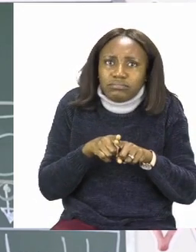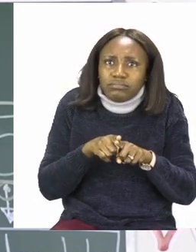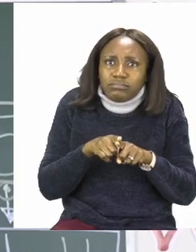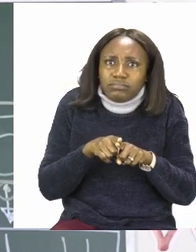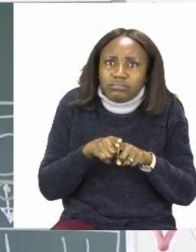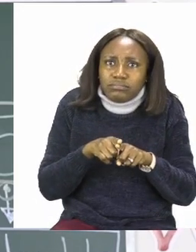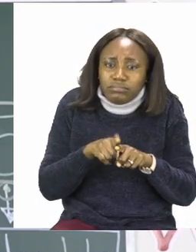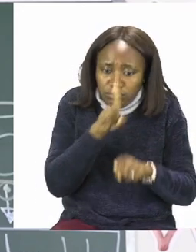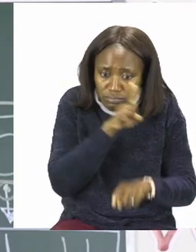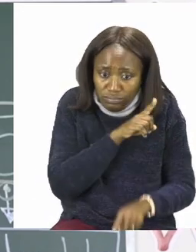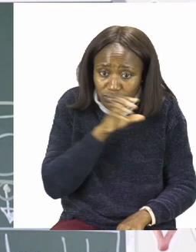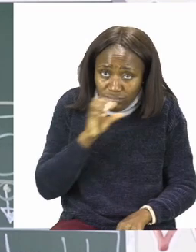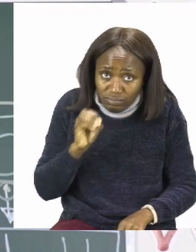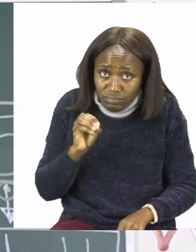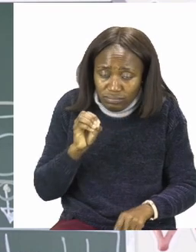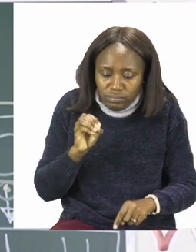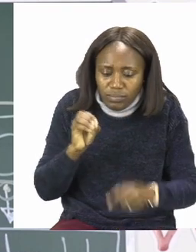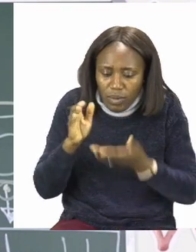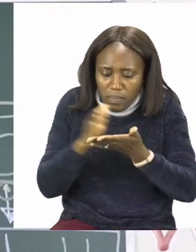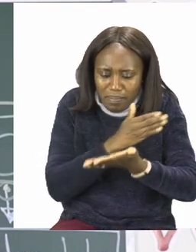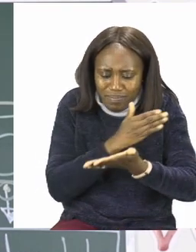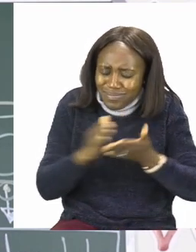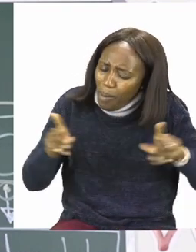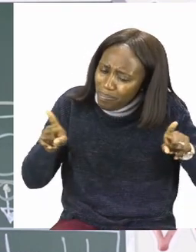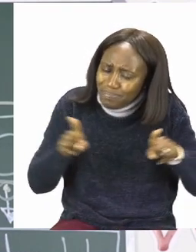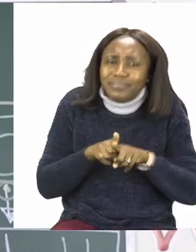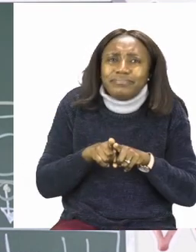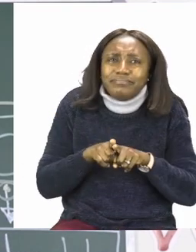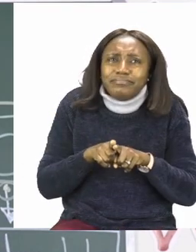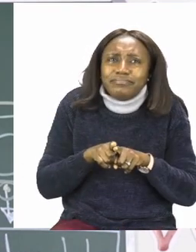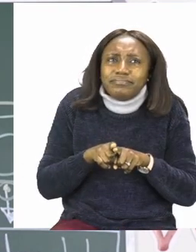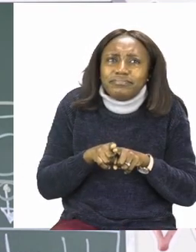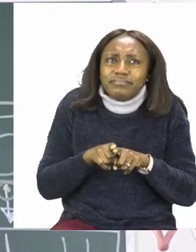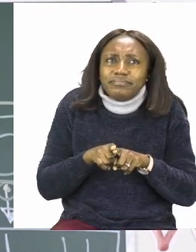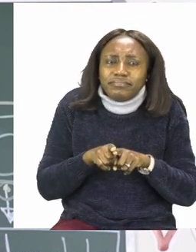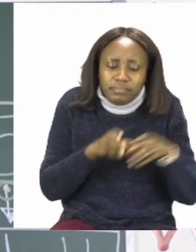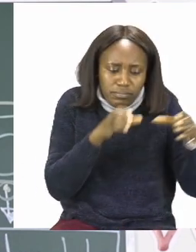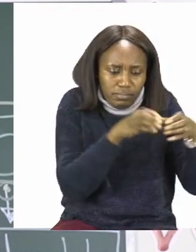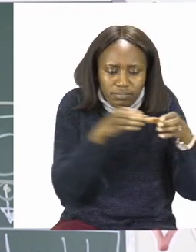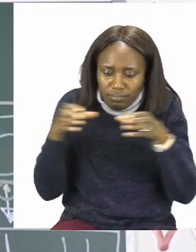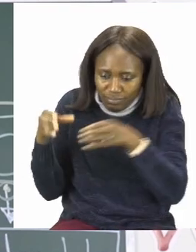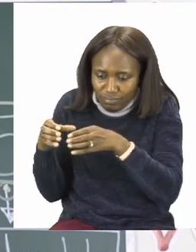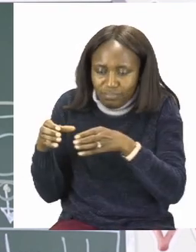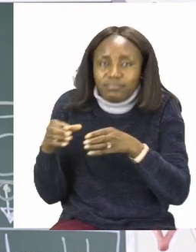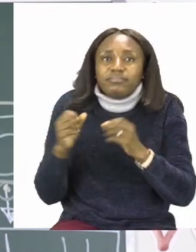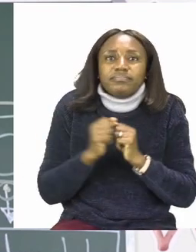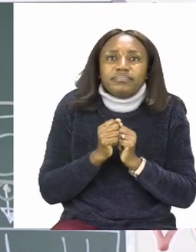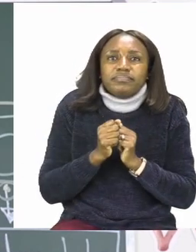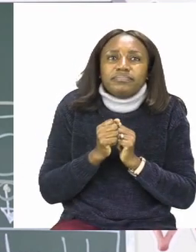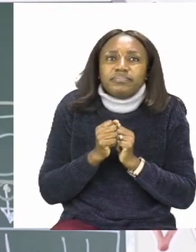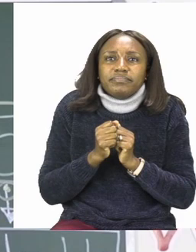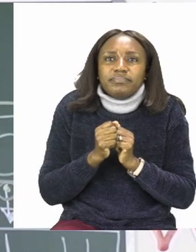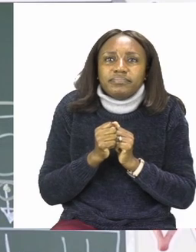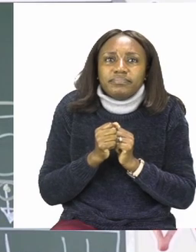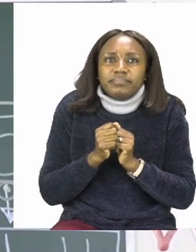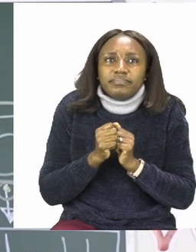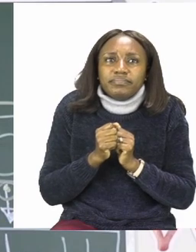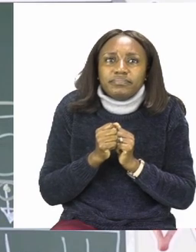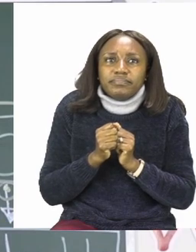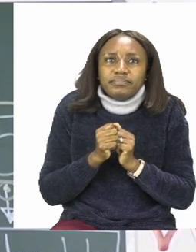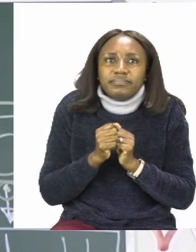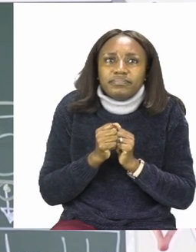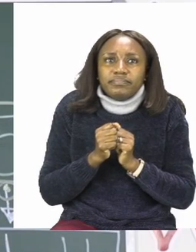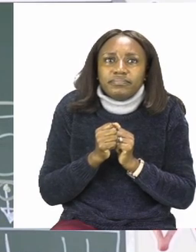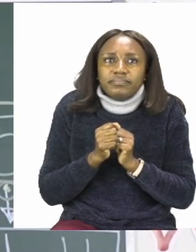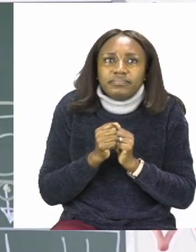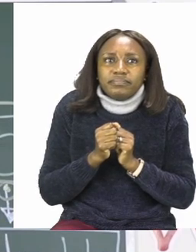answer was 10, which means that we need to halve it. We're going to be